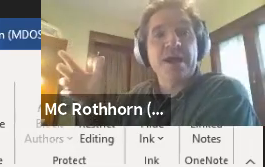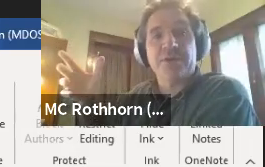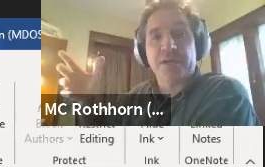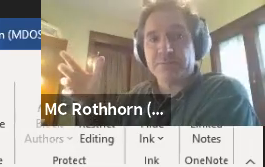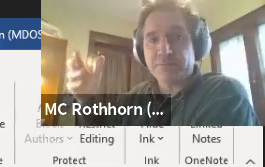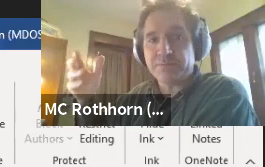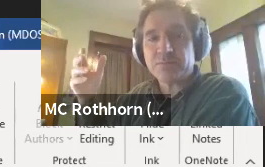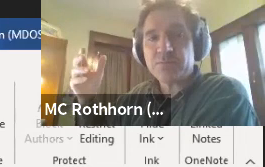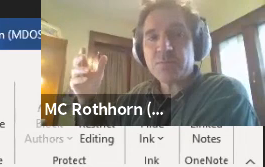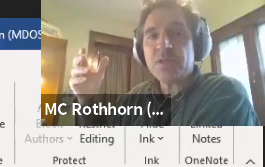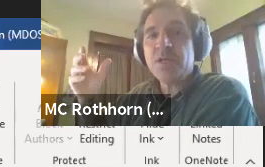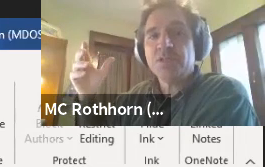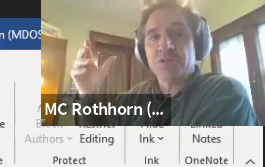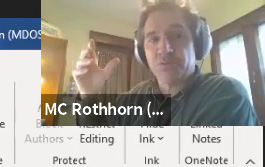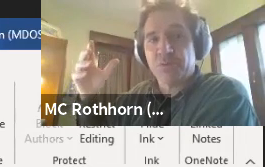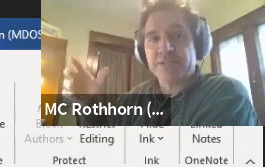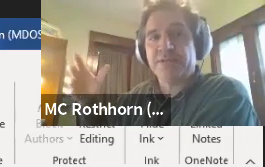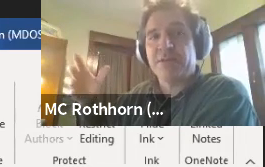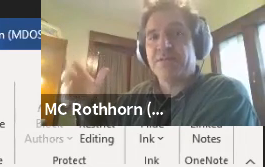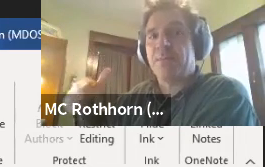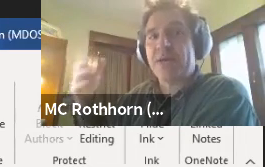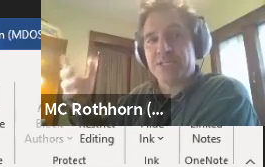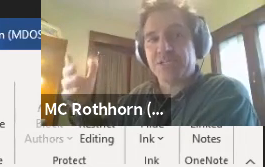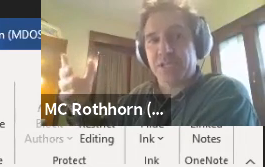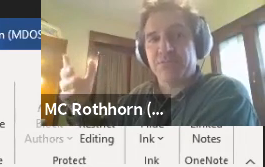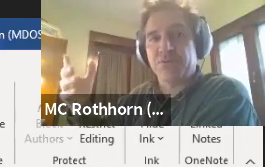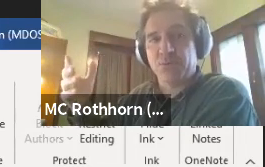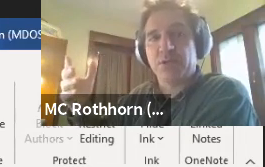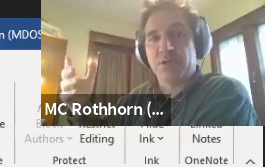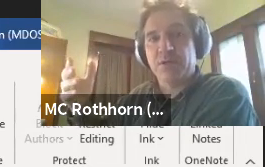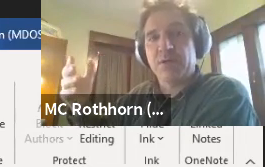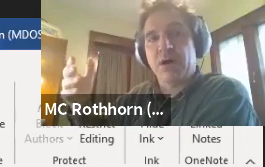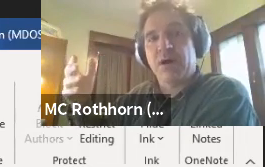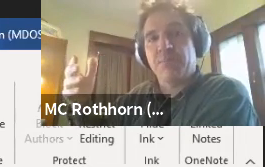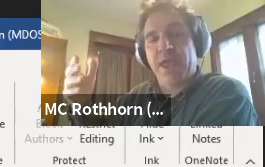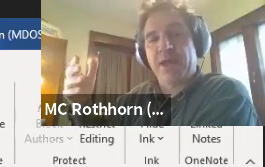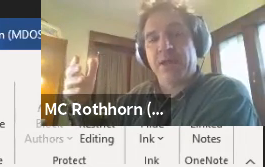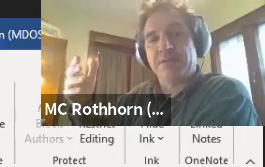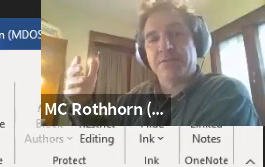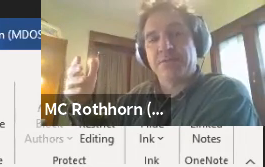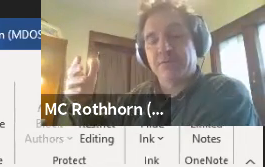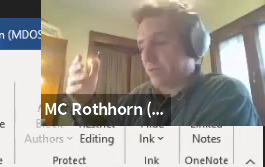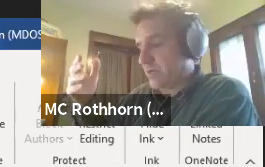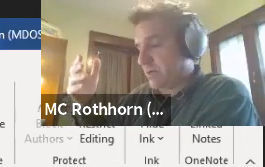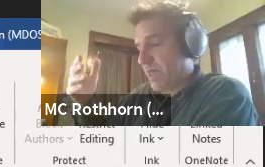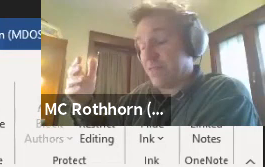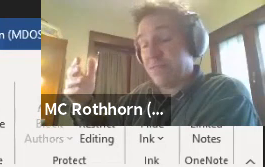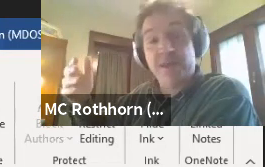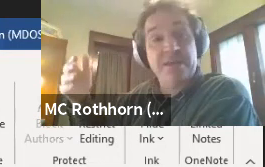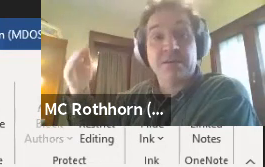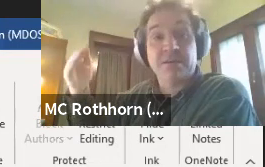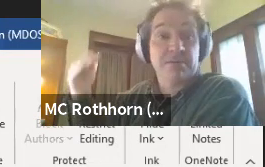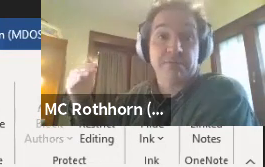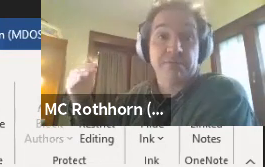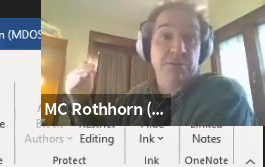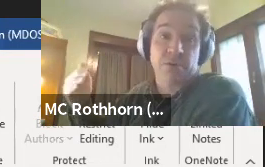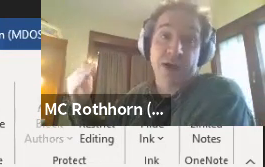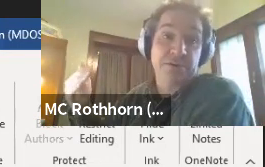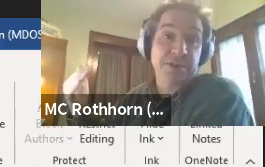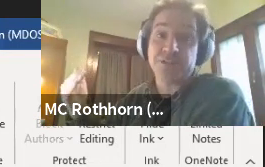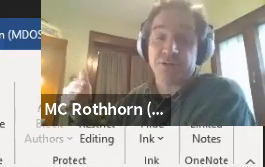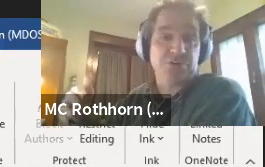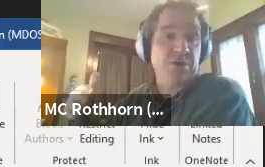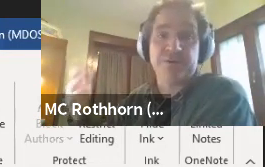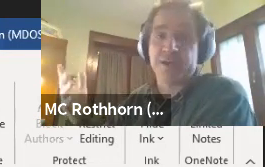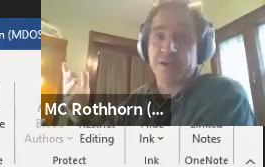person that we're hiring to direct the messaging, if you will, and then hiring